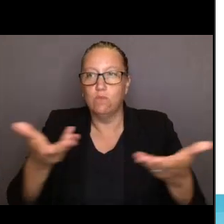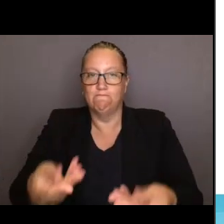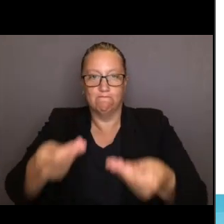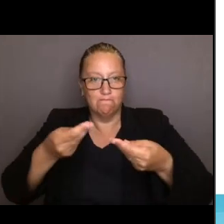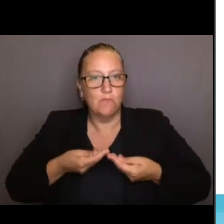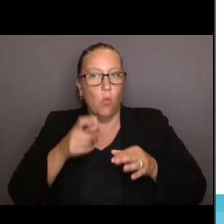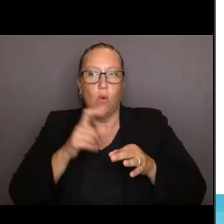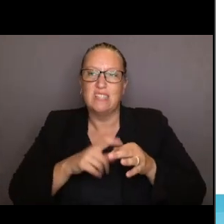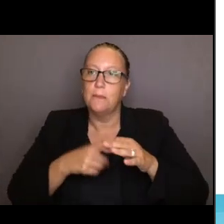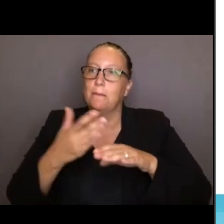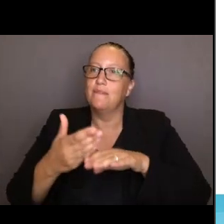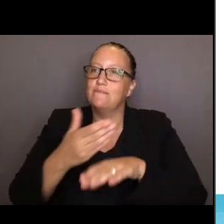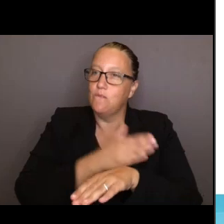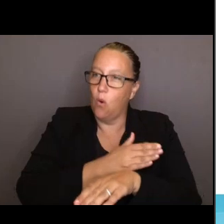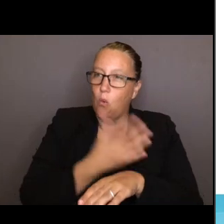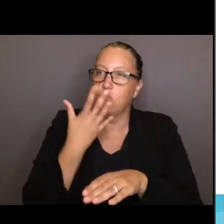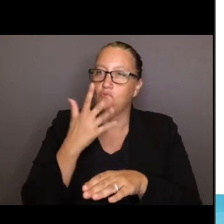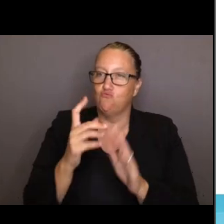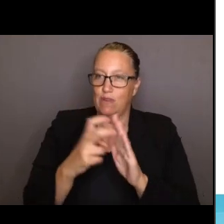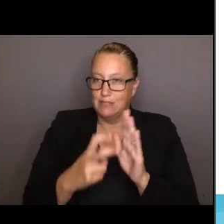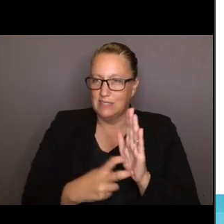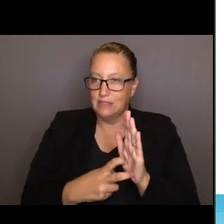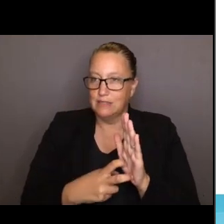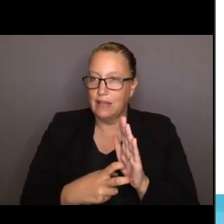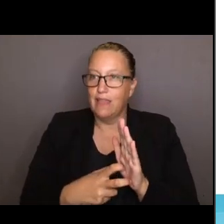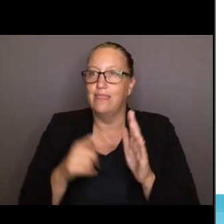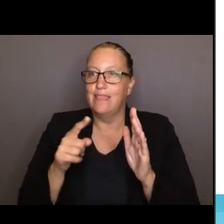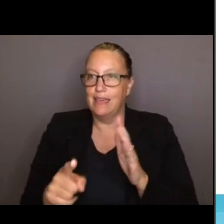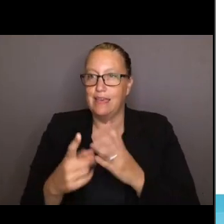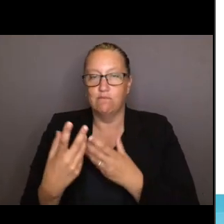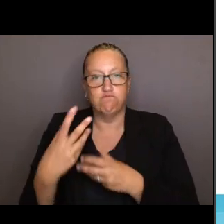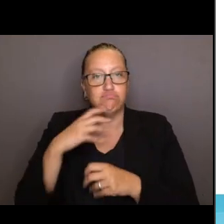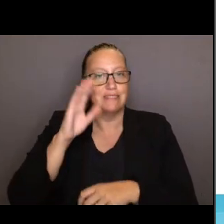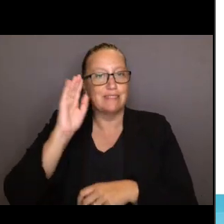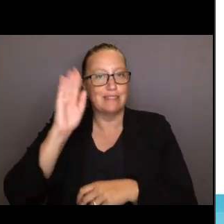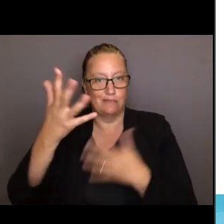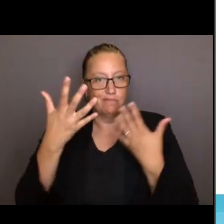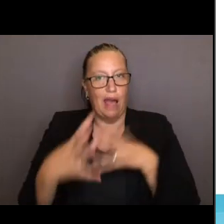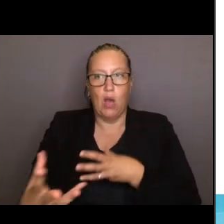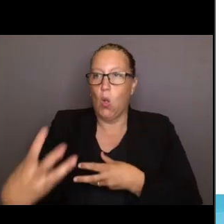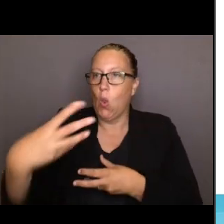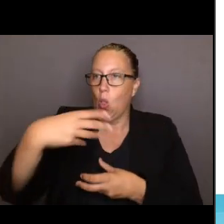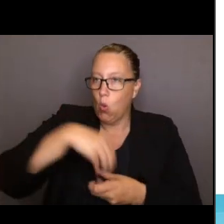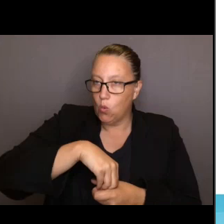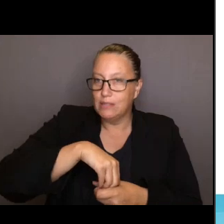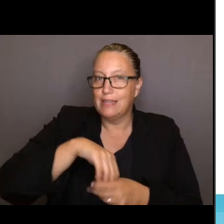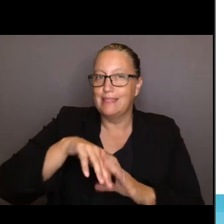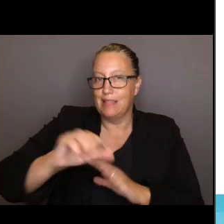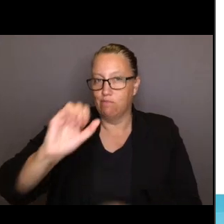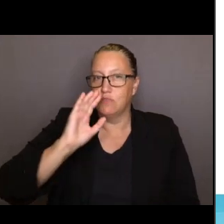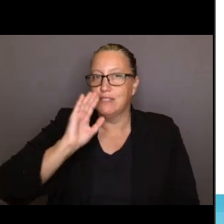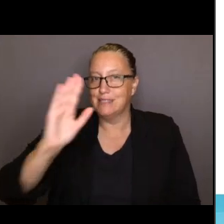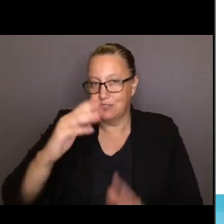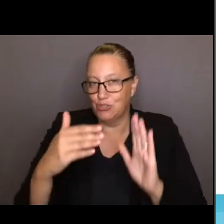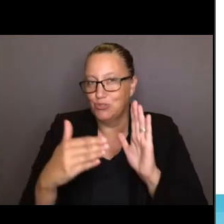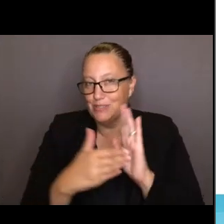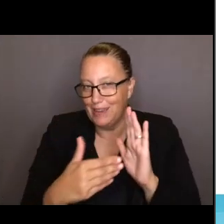those. And the presenters have included those questions and answers within their presentation content. So thank you again for